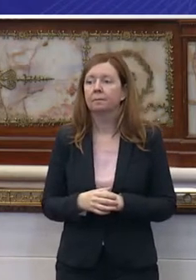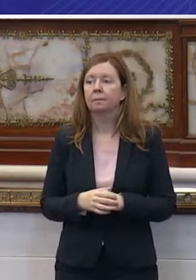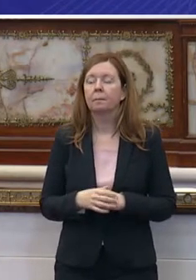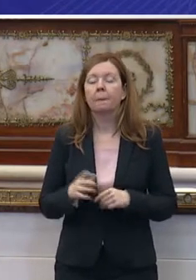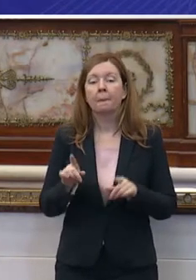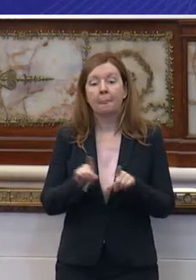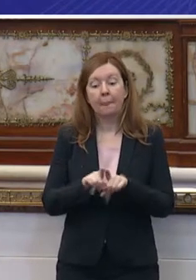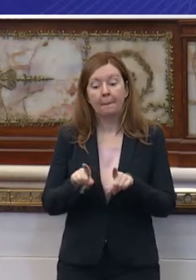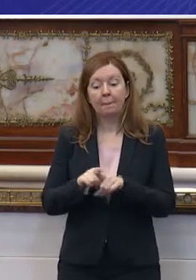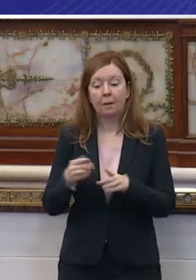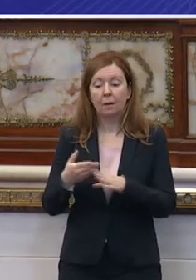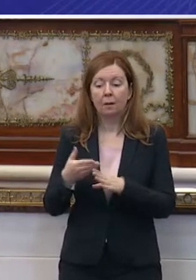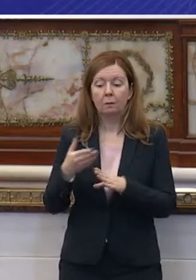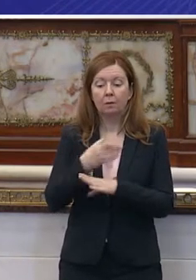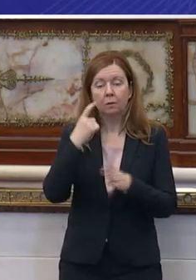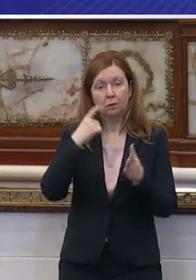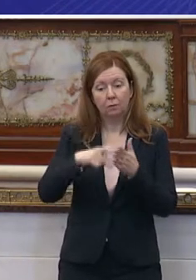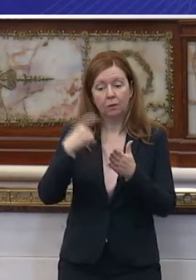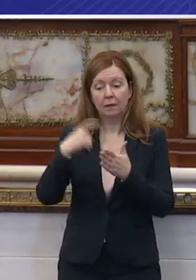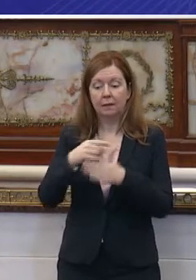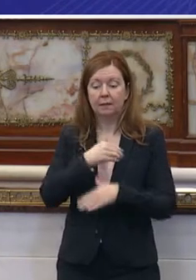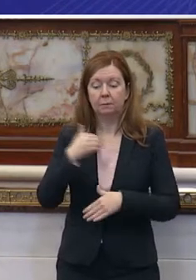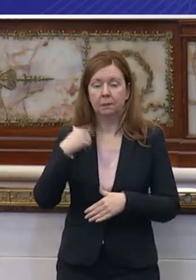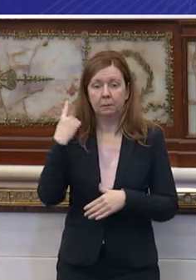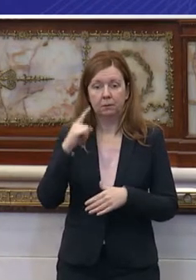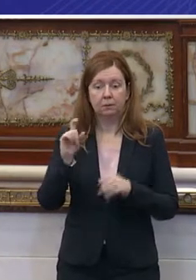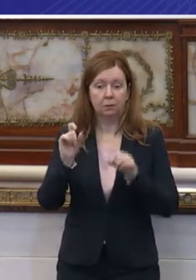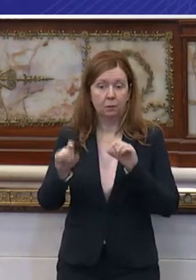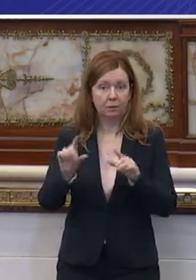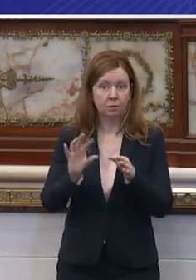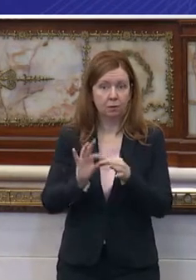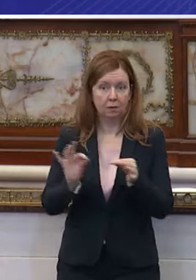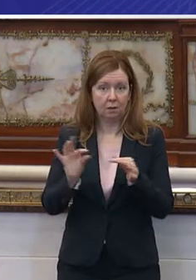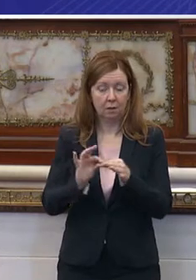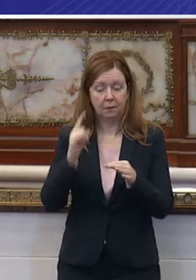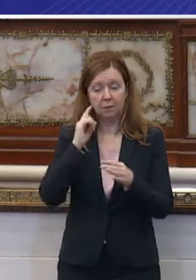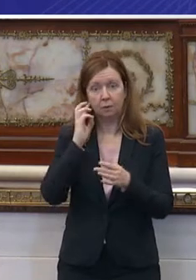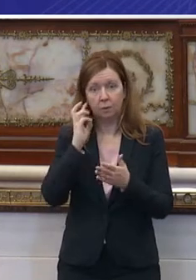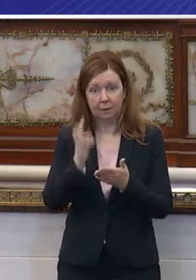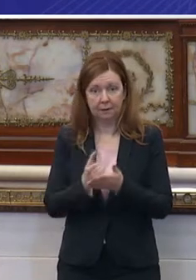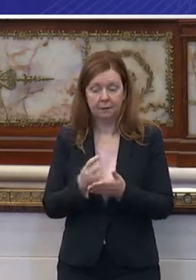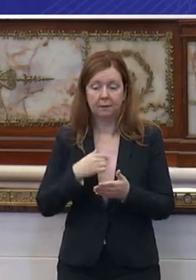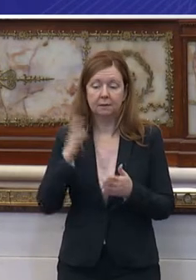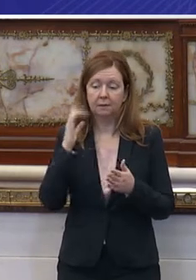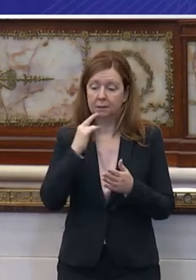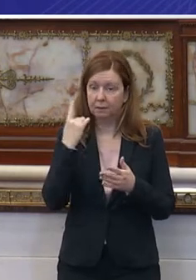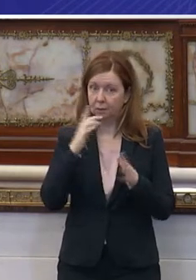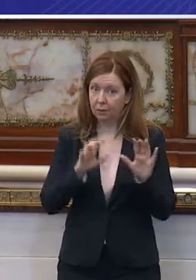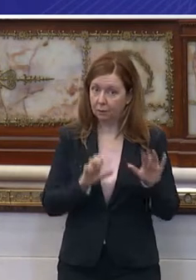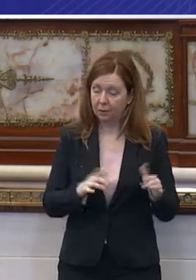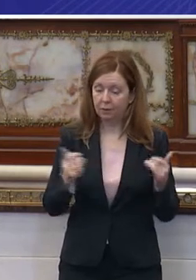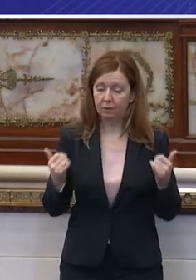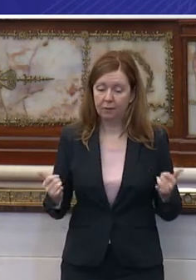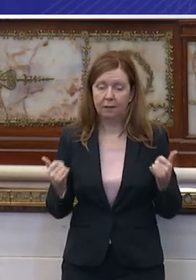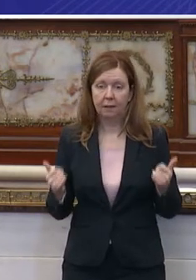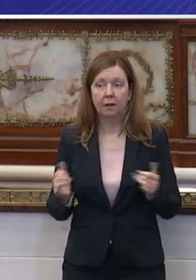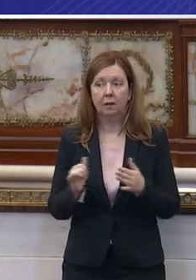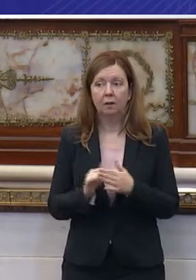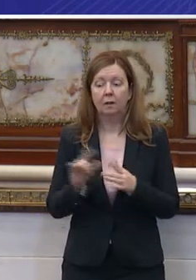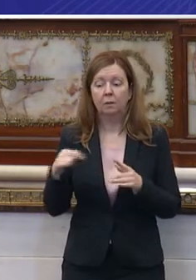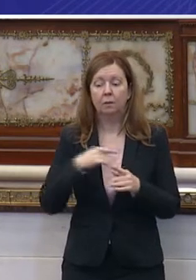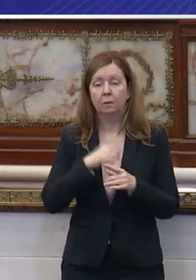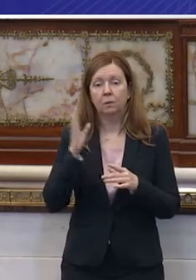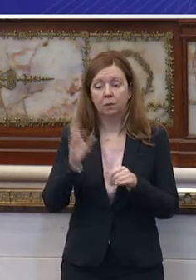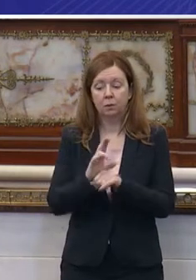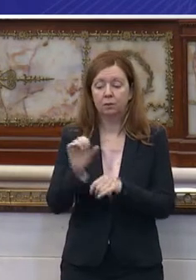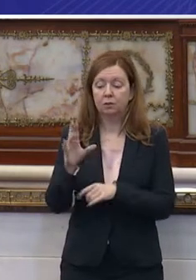Additionally, and prior to recognizing members for the question or comments they have for witnesses, I will note for the record at this time that we will use a